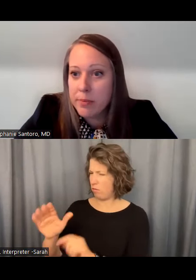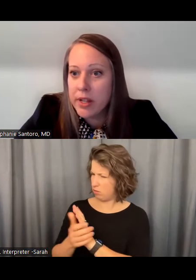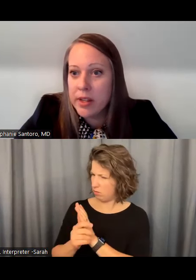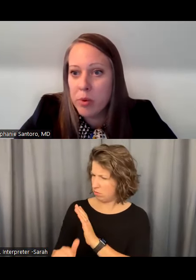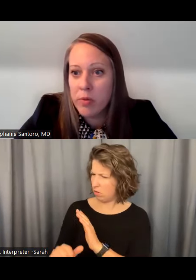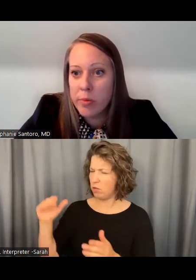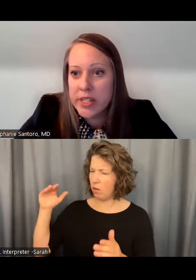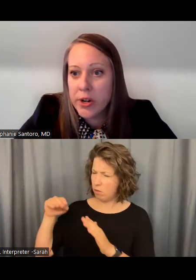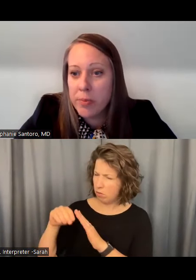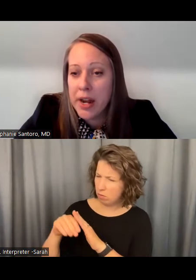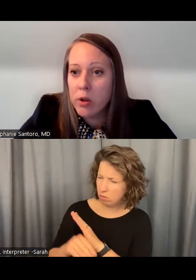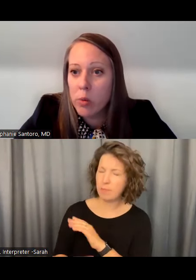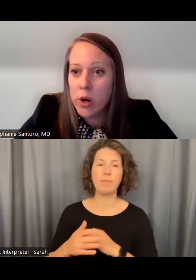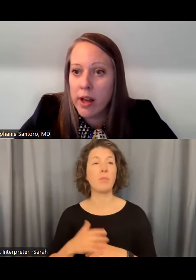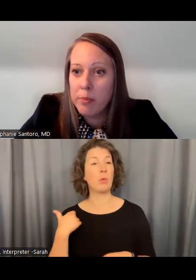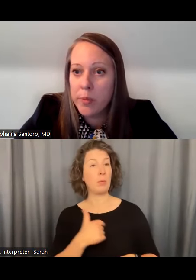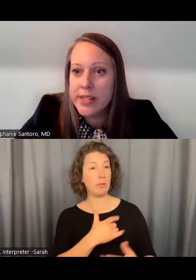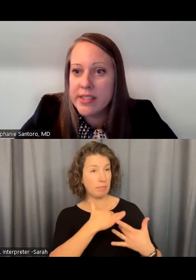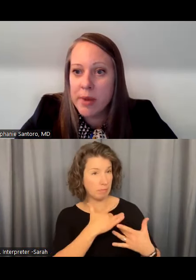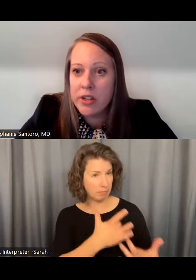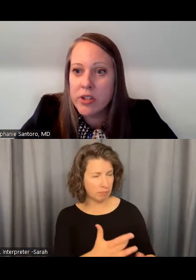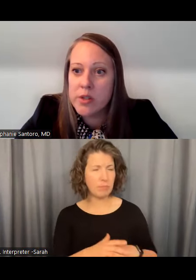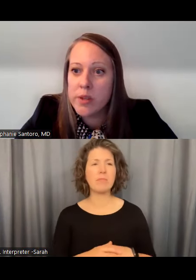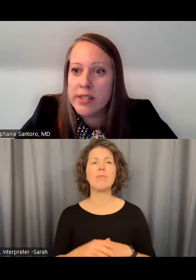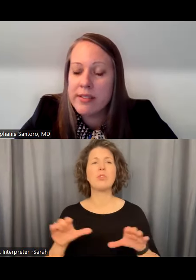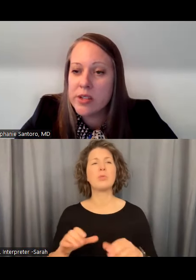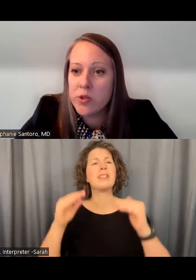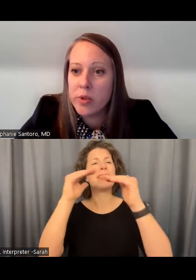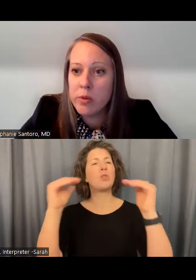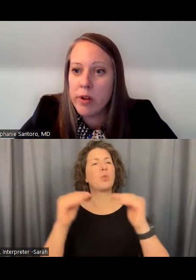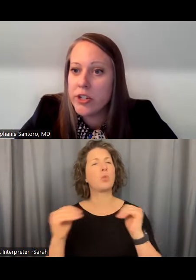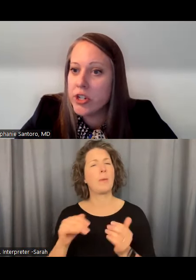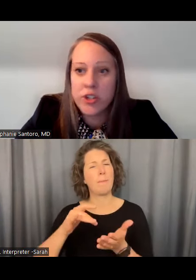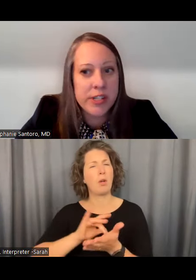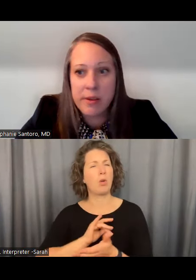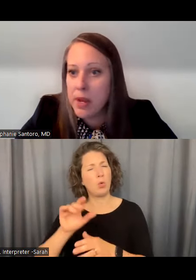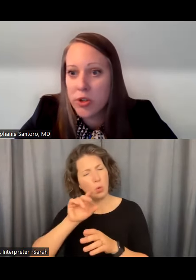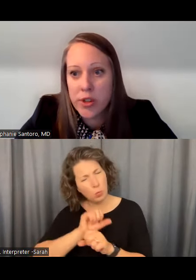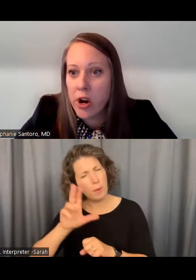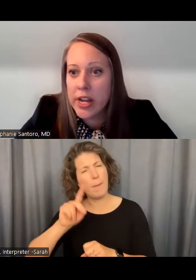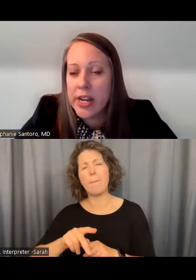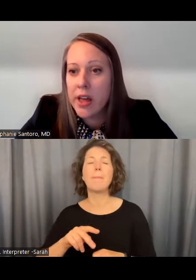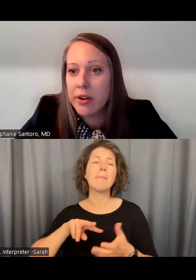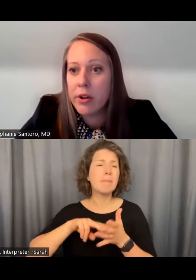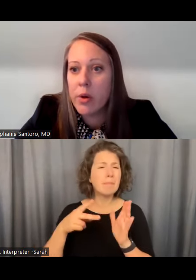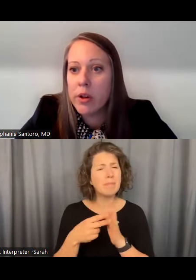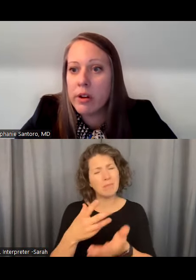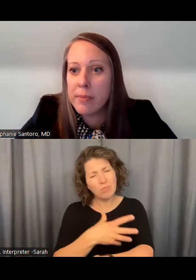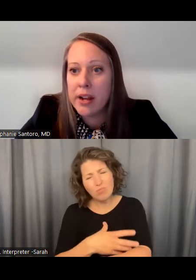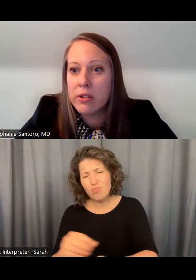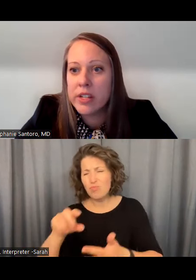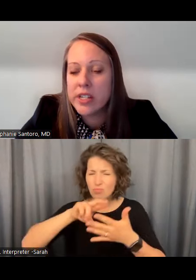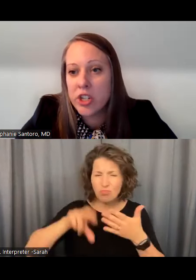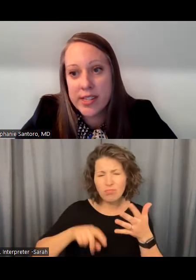We typically perform a tiered medical workup when we see patients with Down syndrome and regression, just to make sure there aren't any other